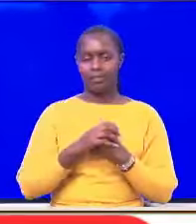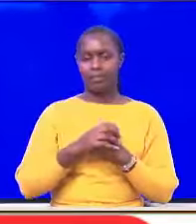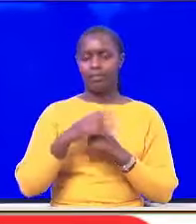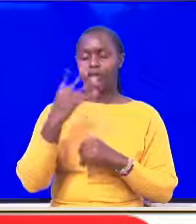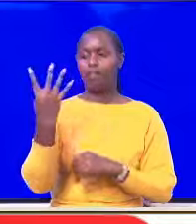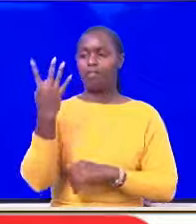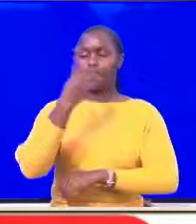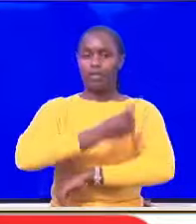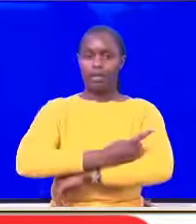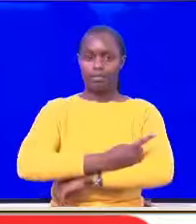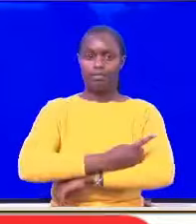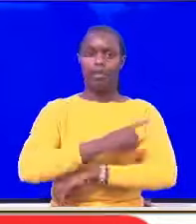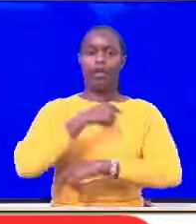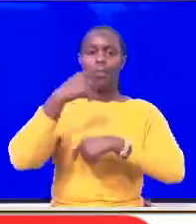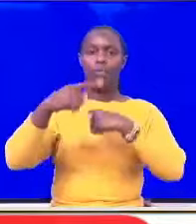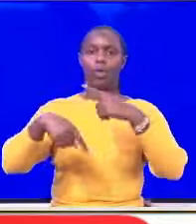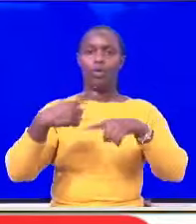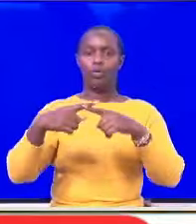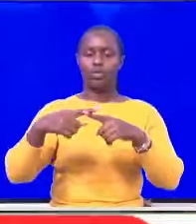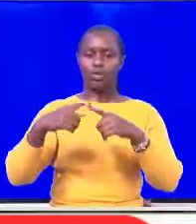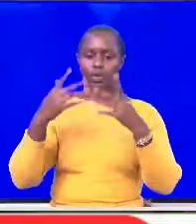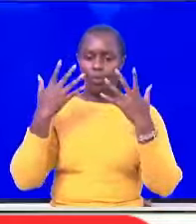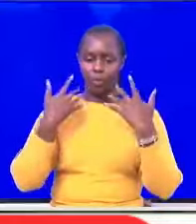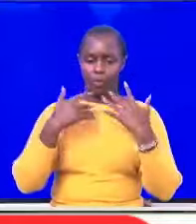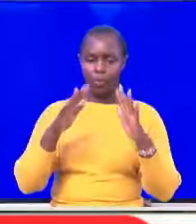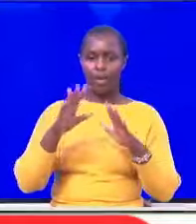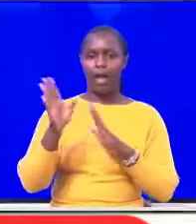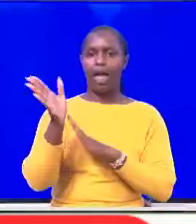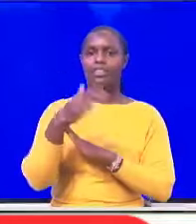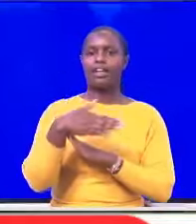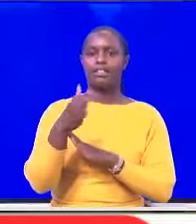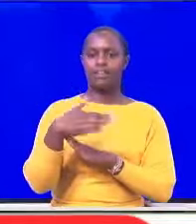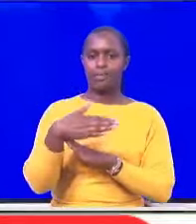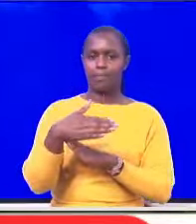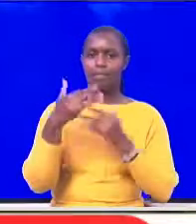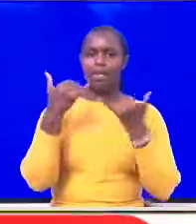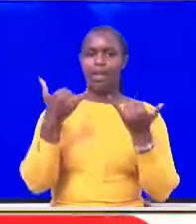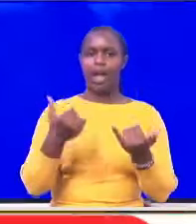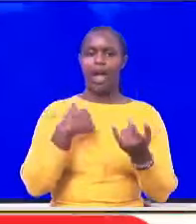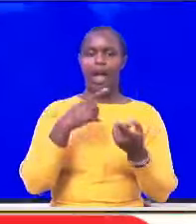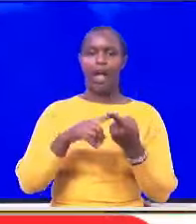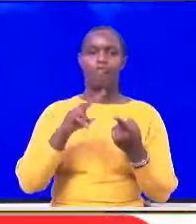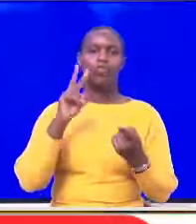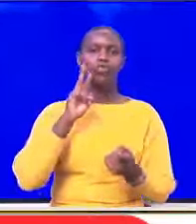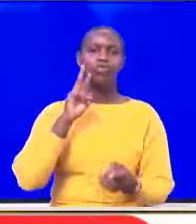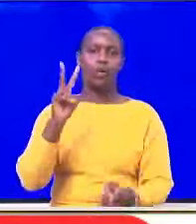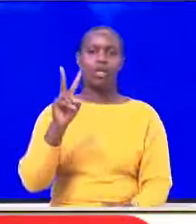will end on Thursday. The prosecution has lined up 202 witnesses.